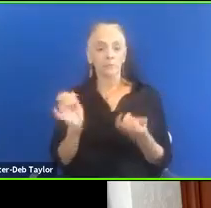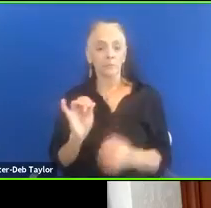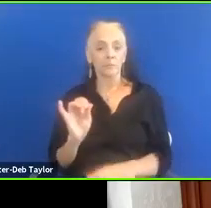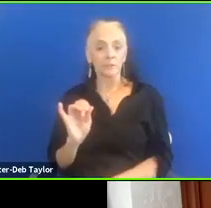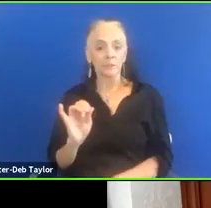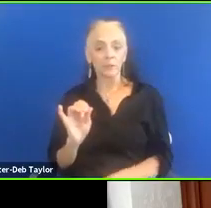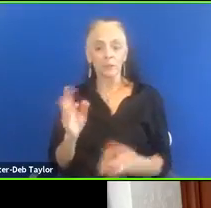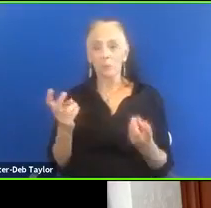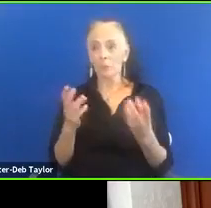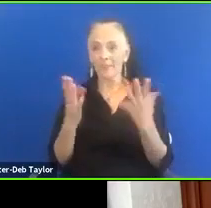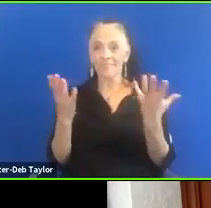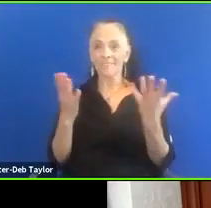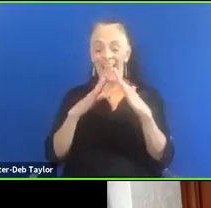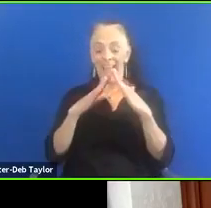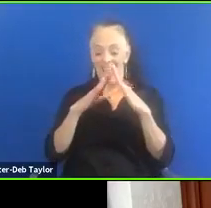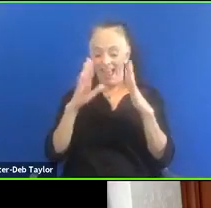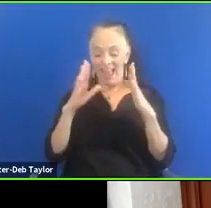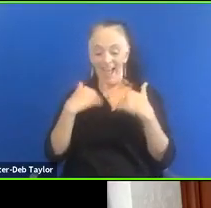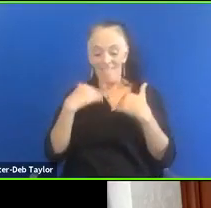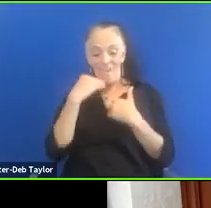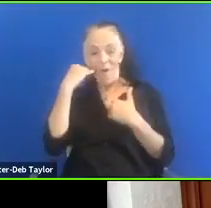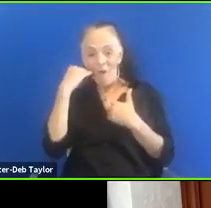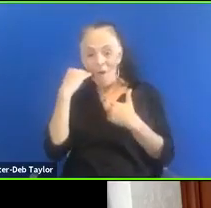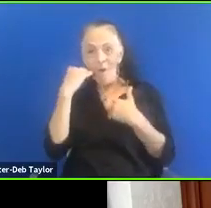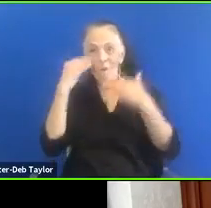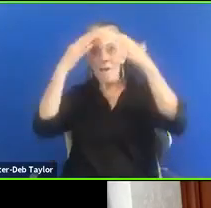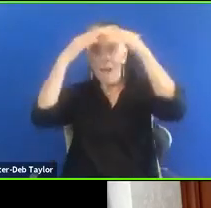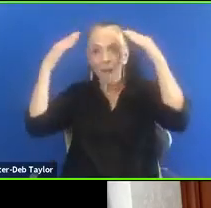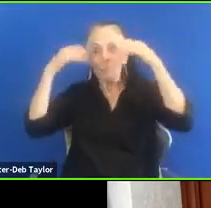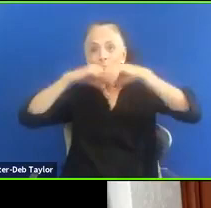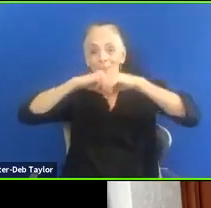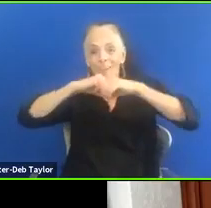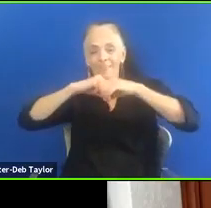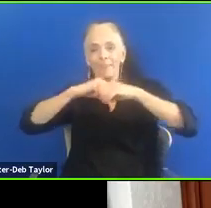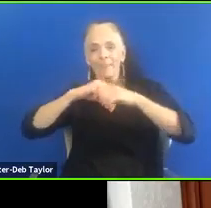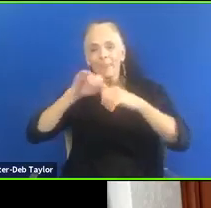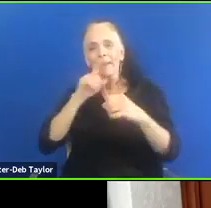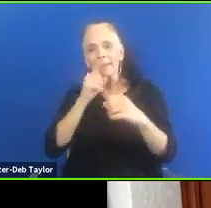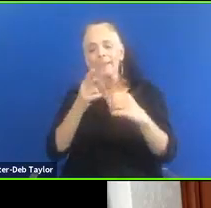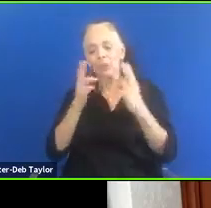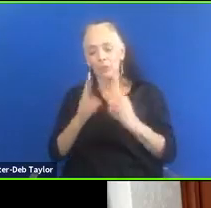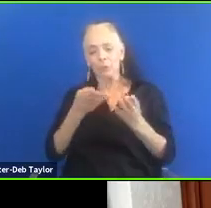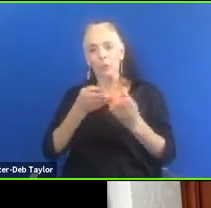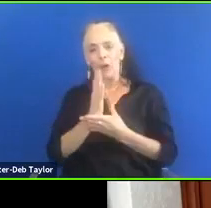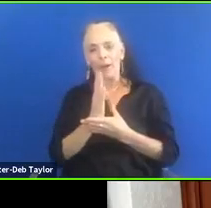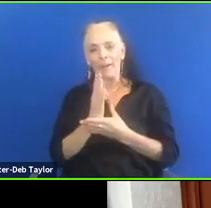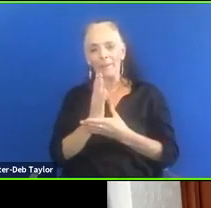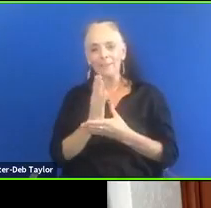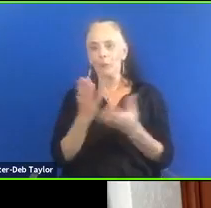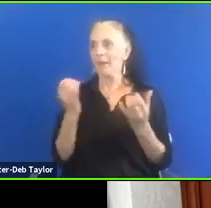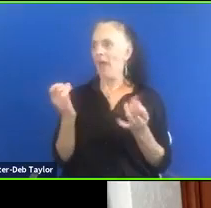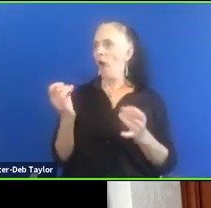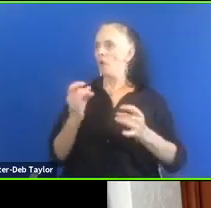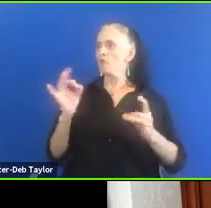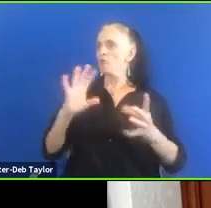housing is in fact a human right. In a moment of crisis, people don't think it's okay to kick people out of their